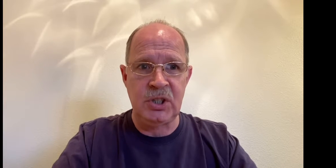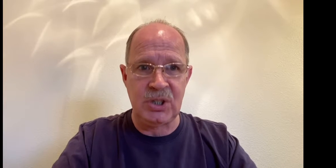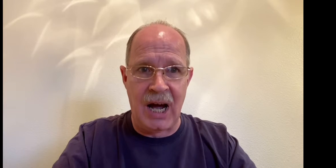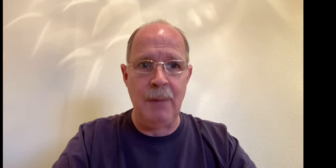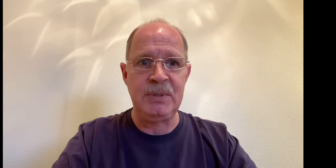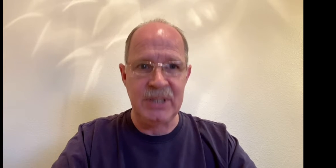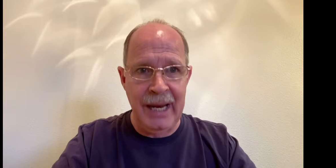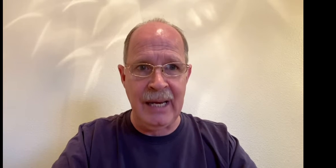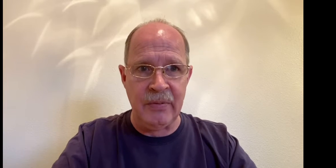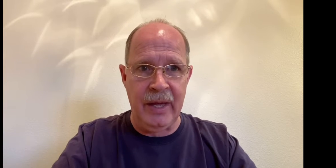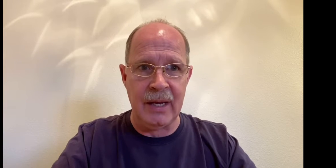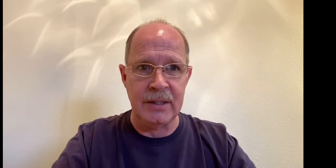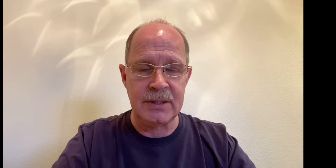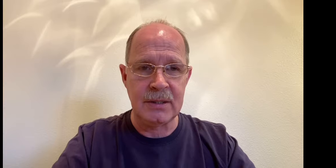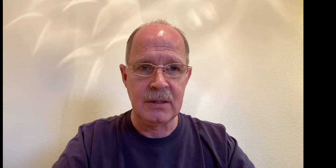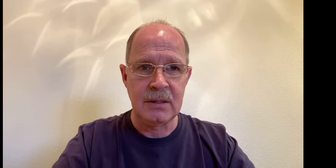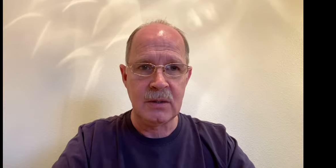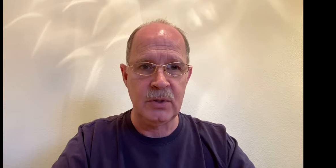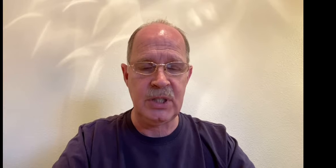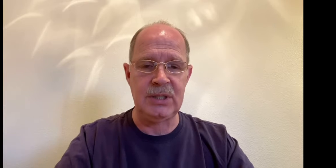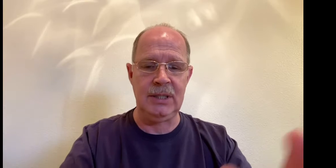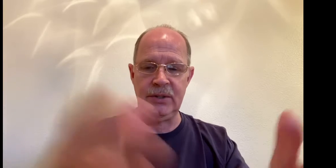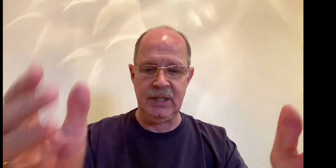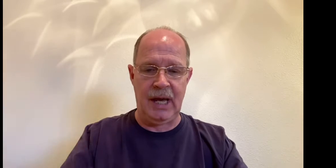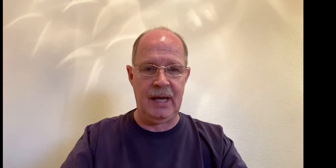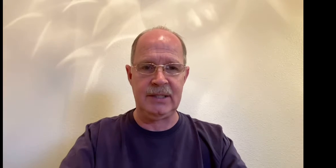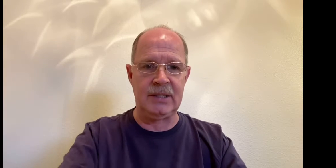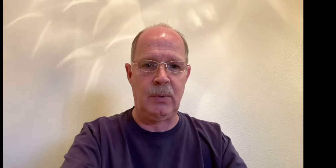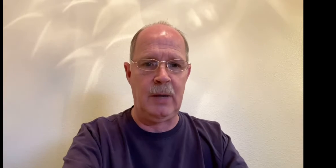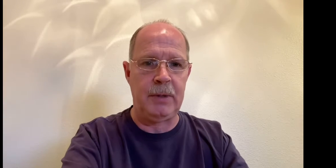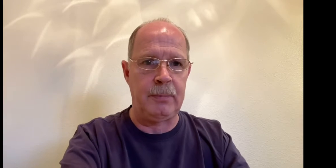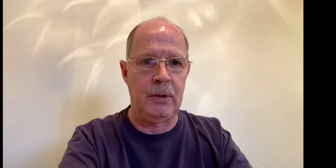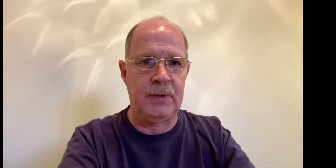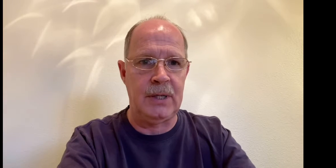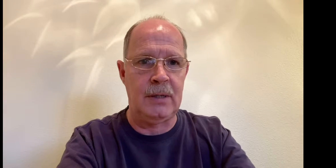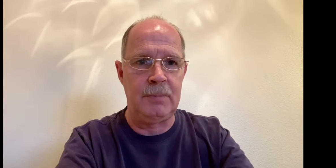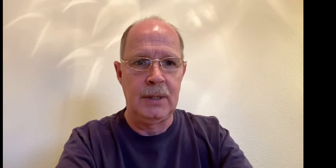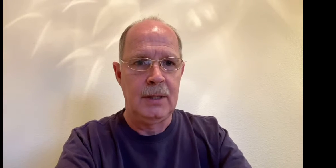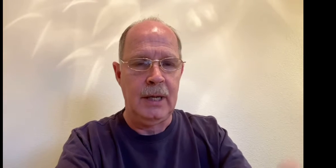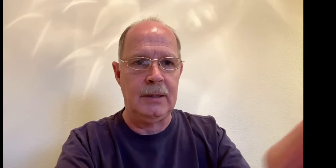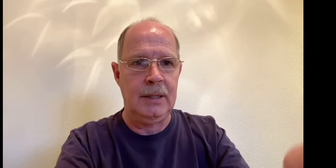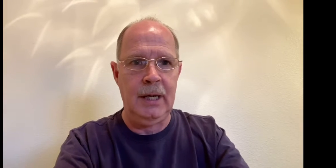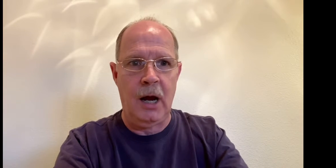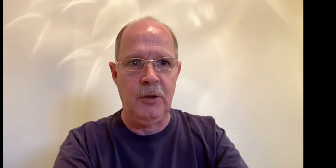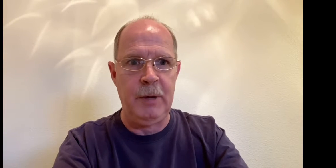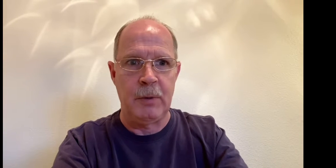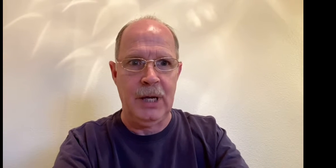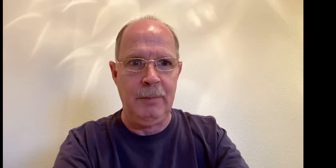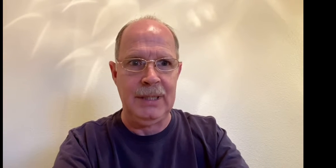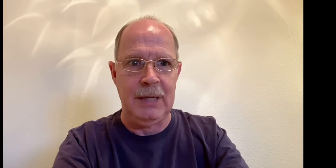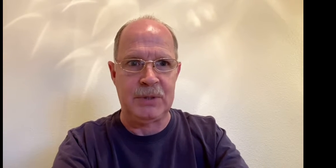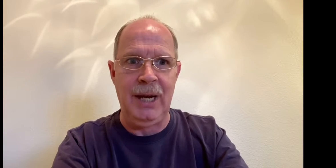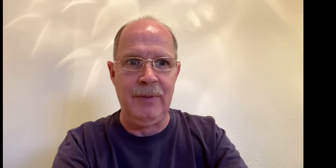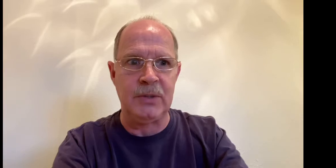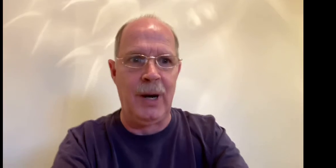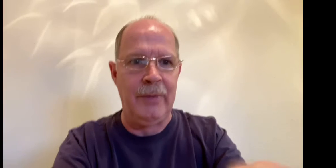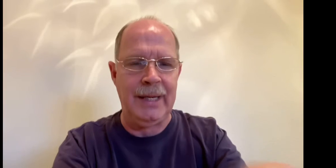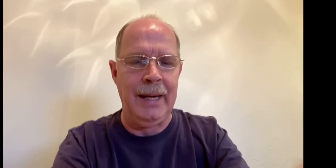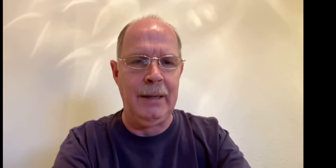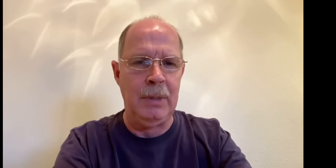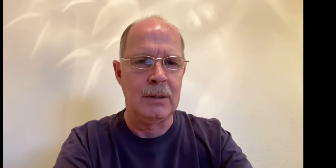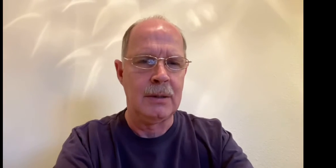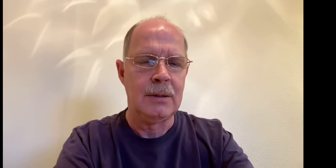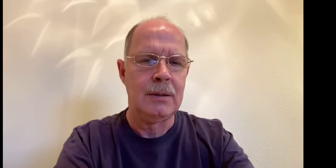Biden, stop saying that. Of course, he still denies that's why people have come. And yet all the people coming keep saying that's why